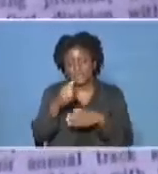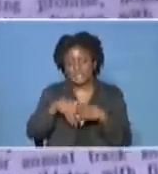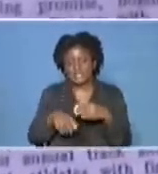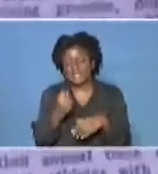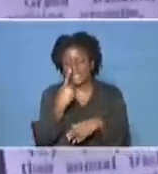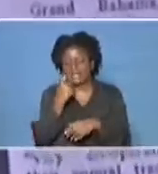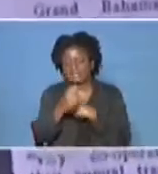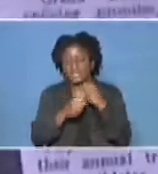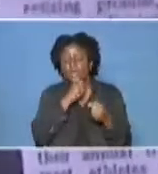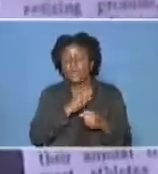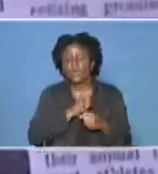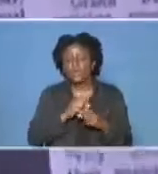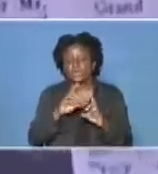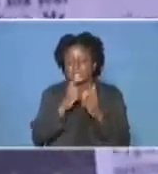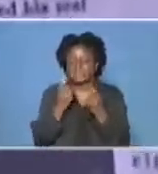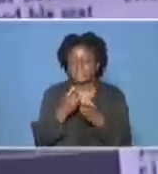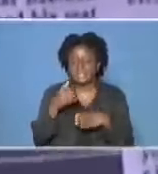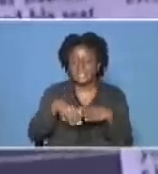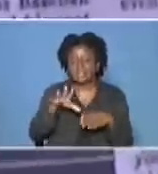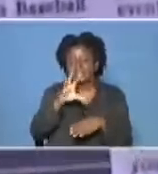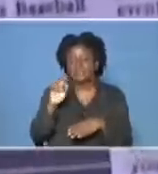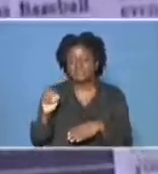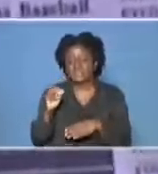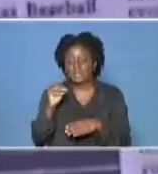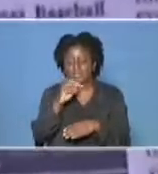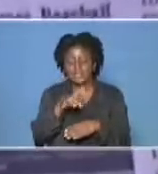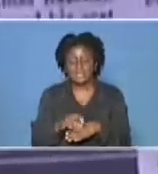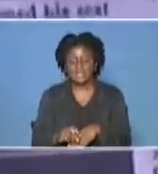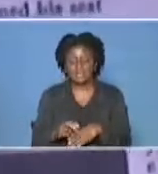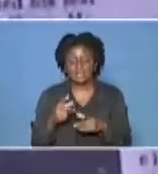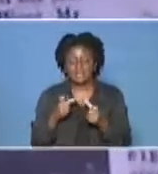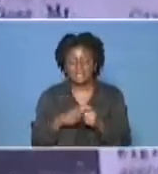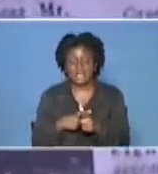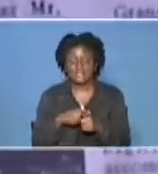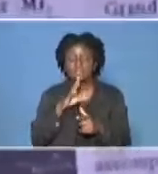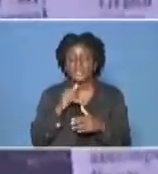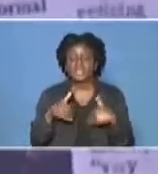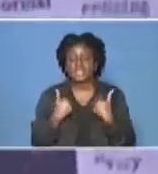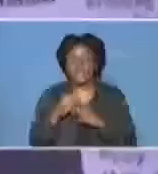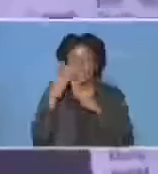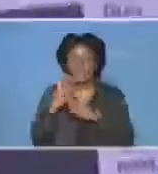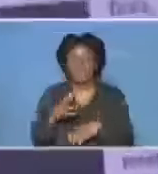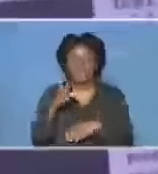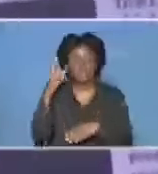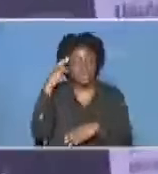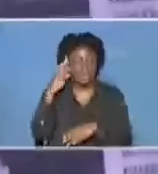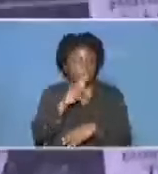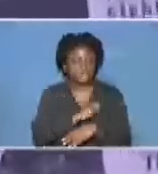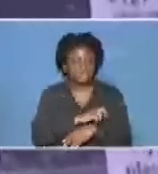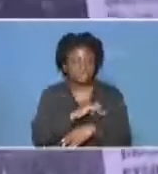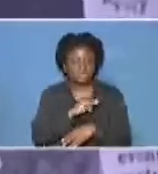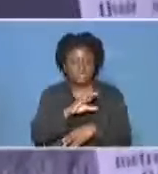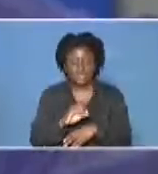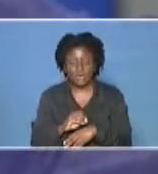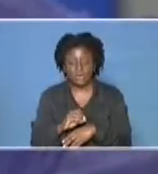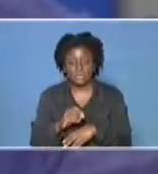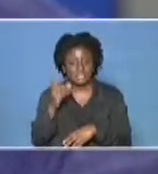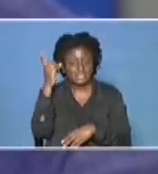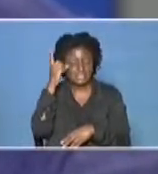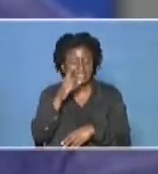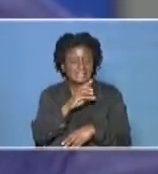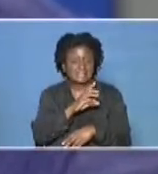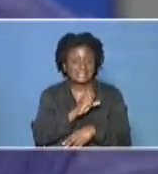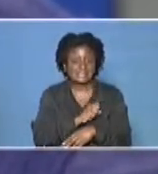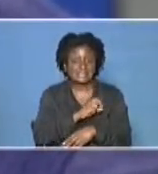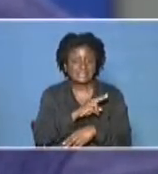11-year-old division in the 50-meter dash by young Bahamians Robert Trico, Dale Saunders, and Charles Richardson. Can't